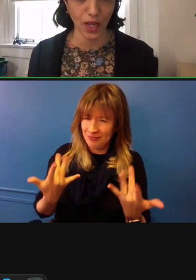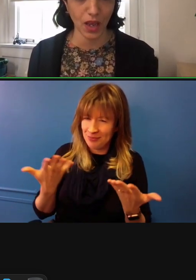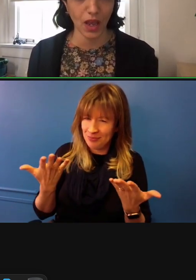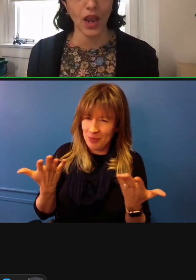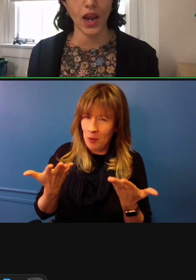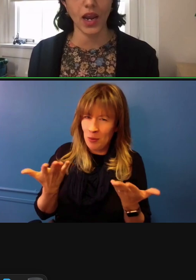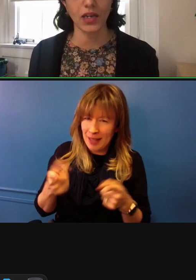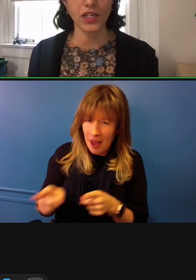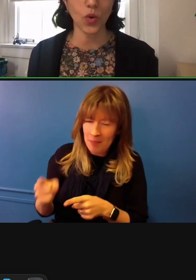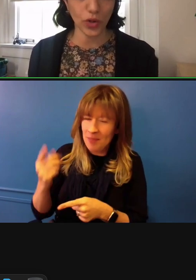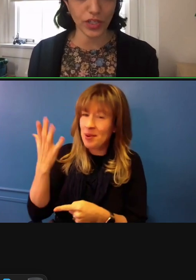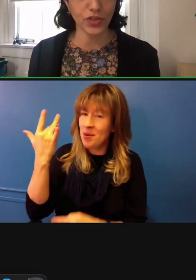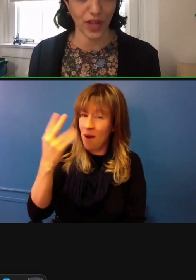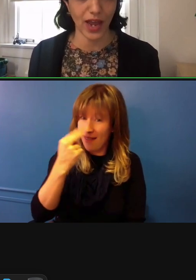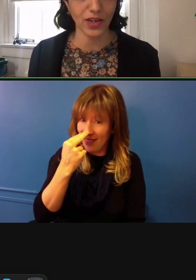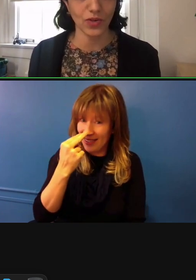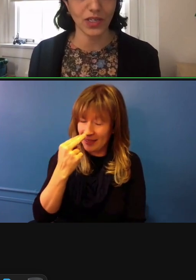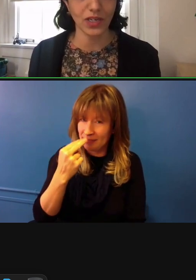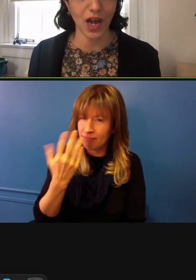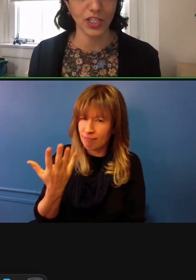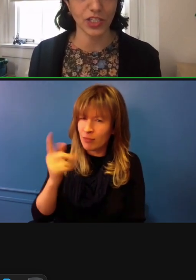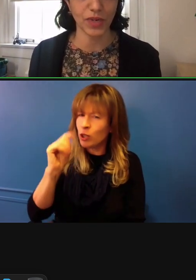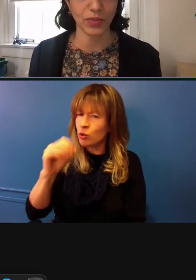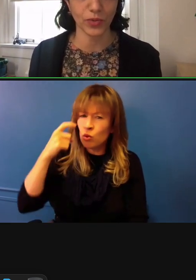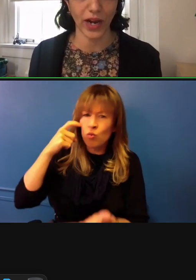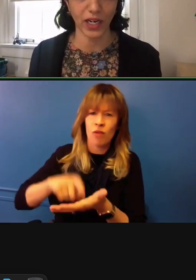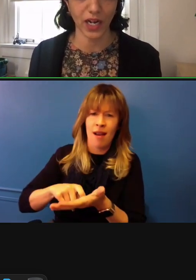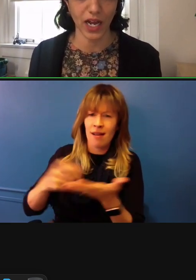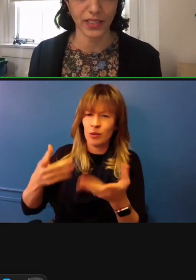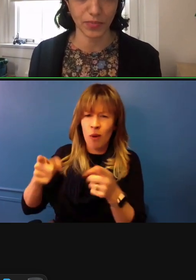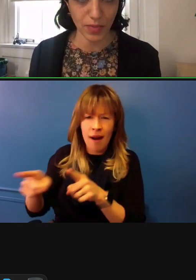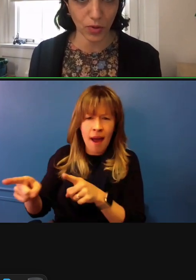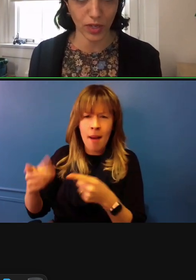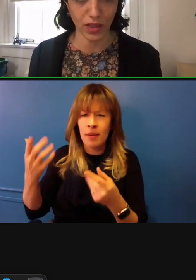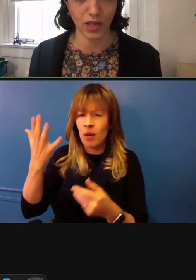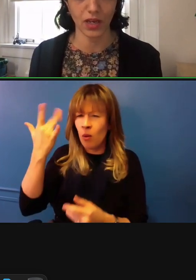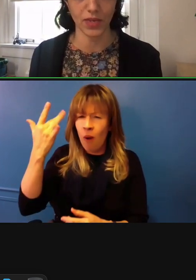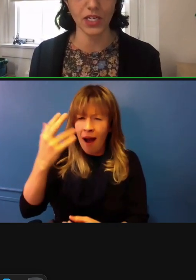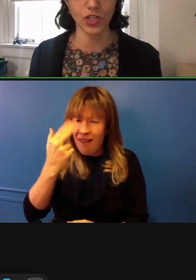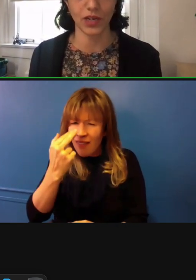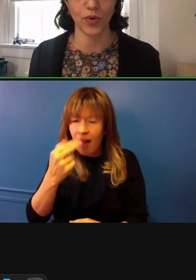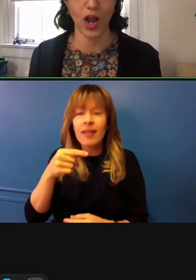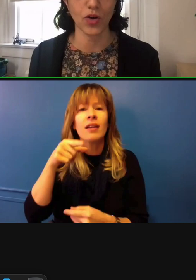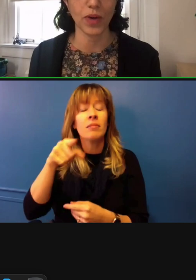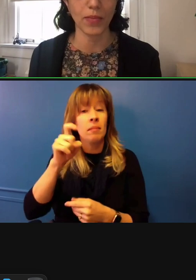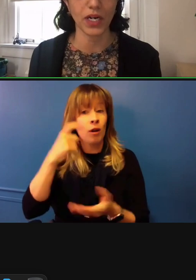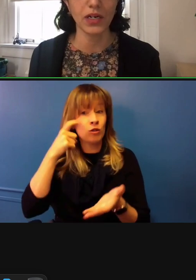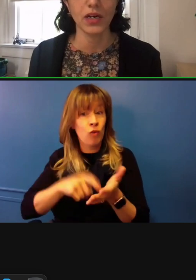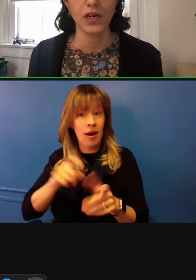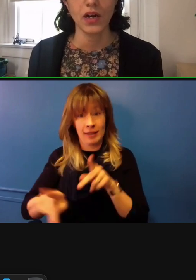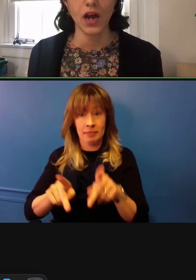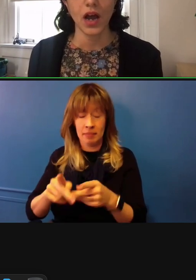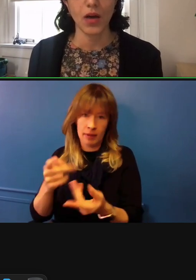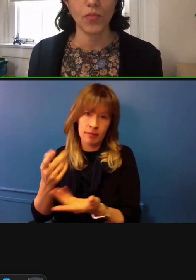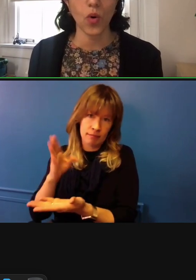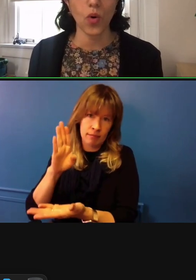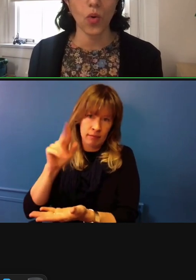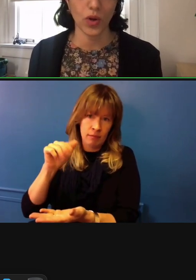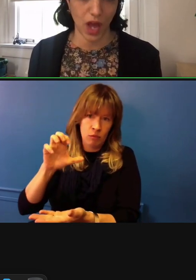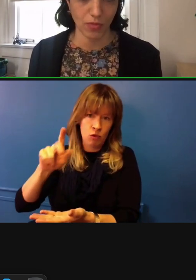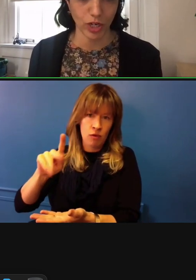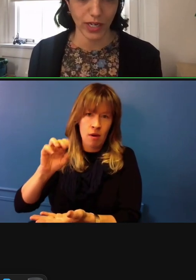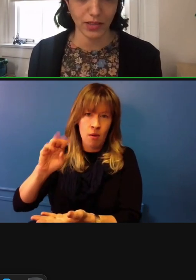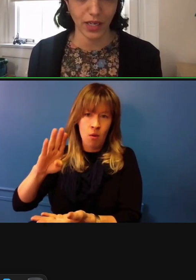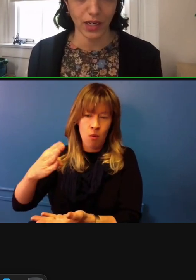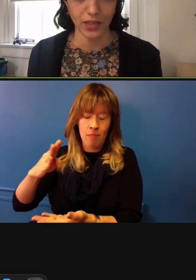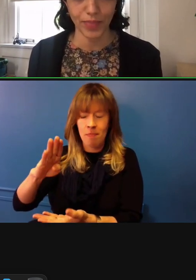funny. And in order to do that, you need to not just be able to recognize the people in the image, like Barack Obama,